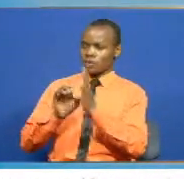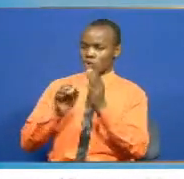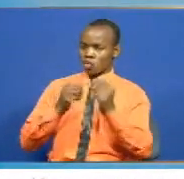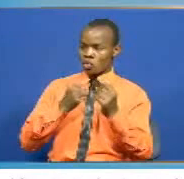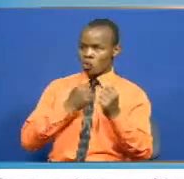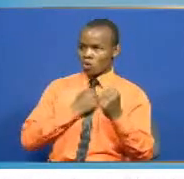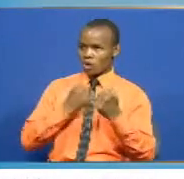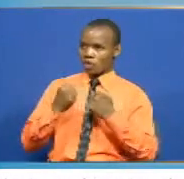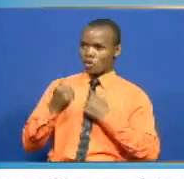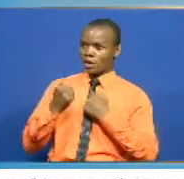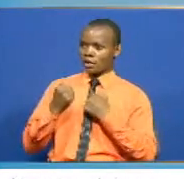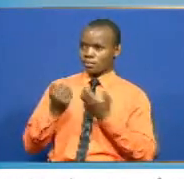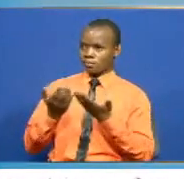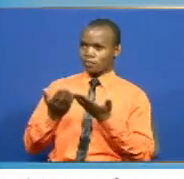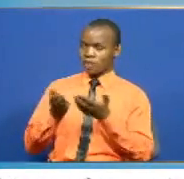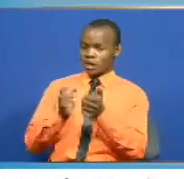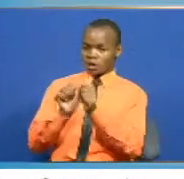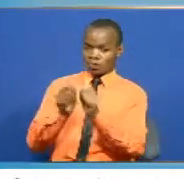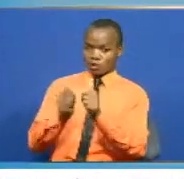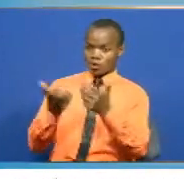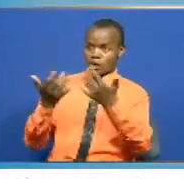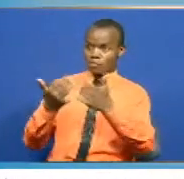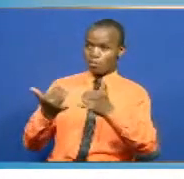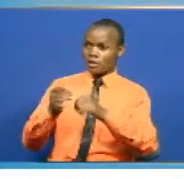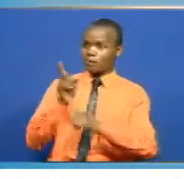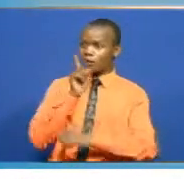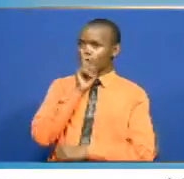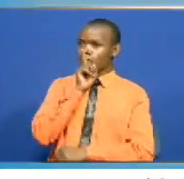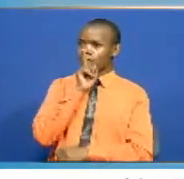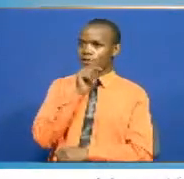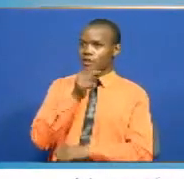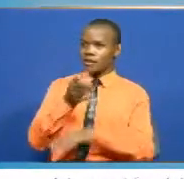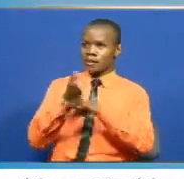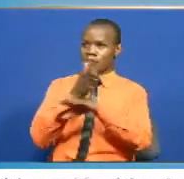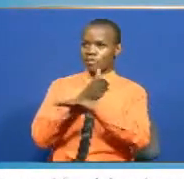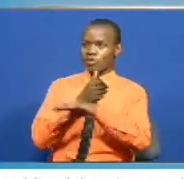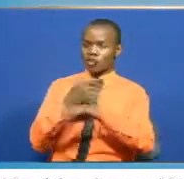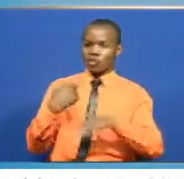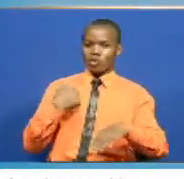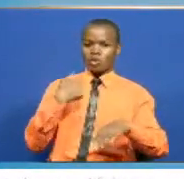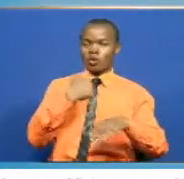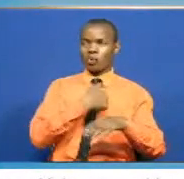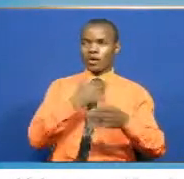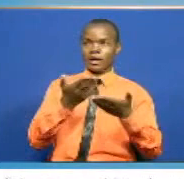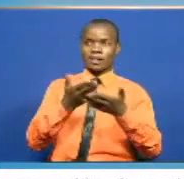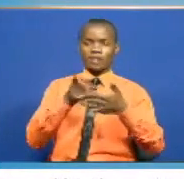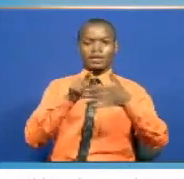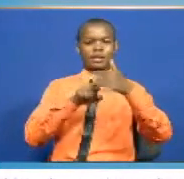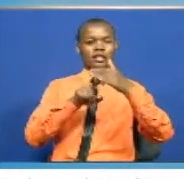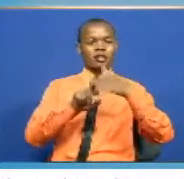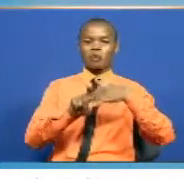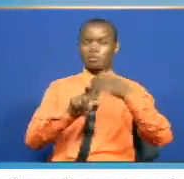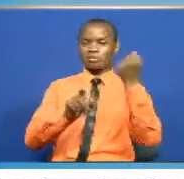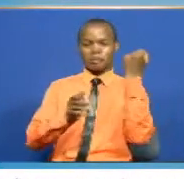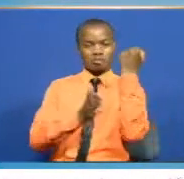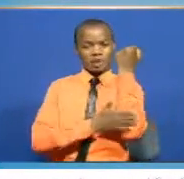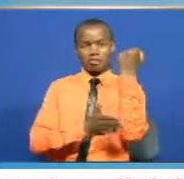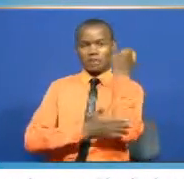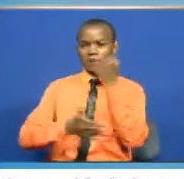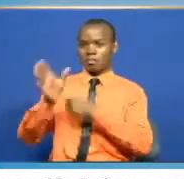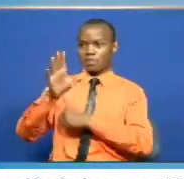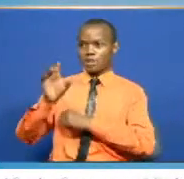in Kigali, the games that we played, we were the worst shooting field. We had the worst percentage amongst